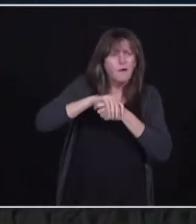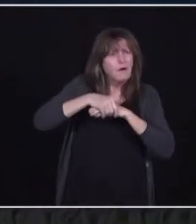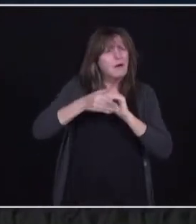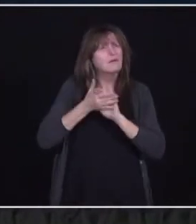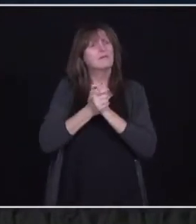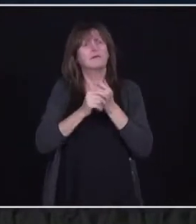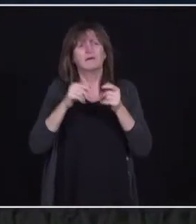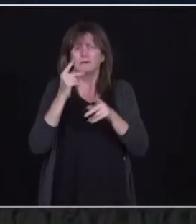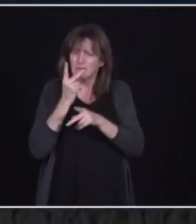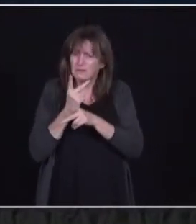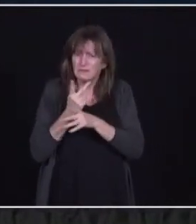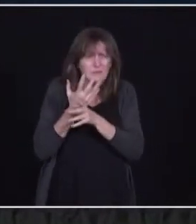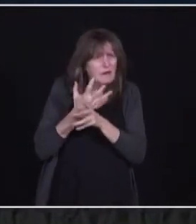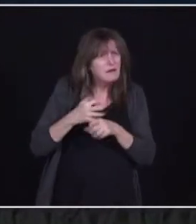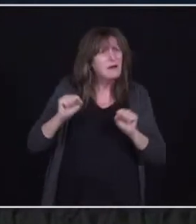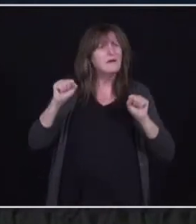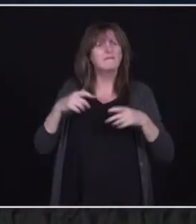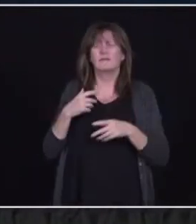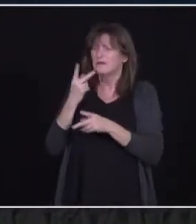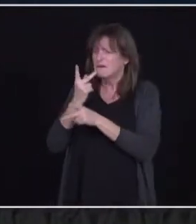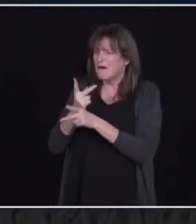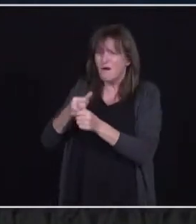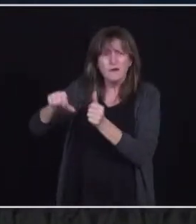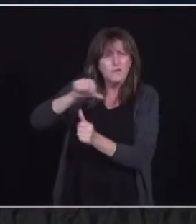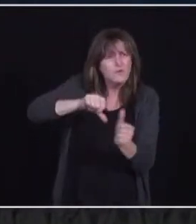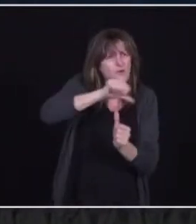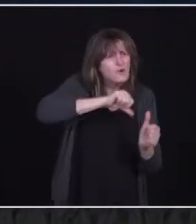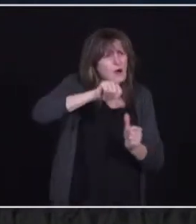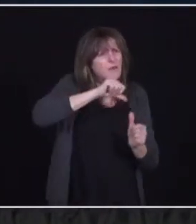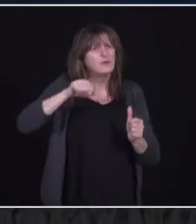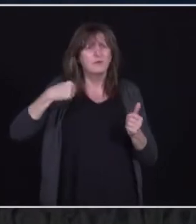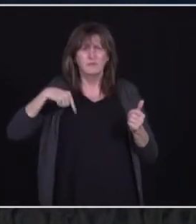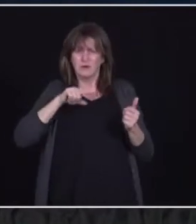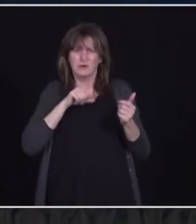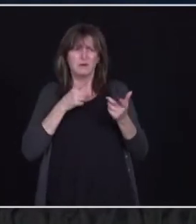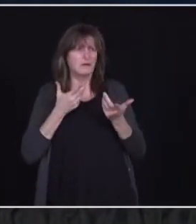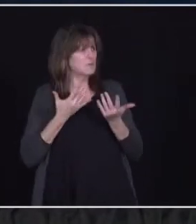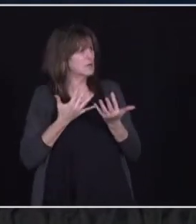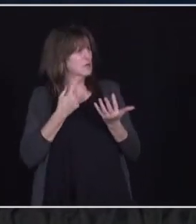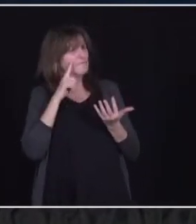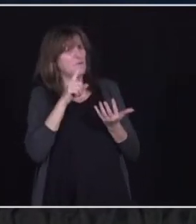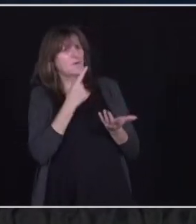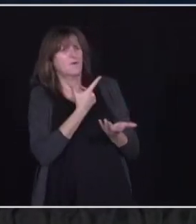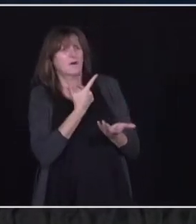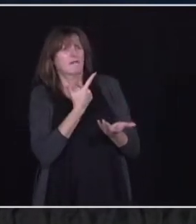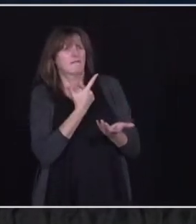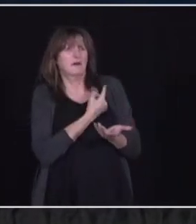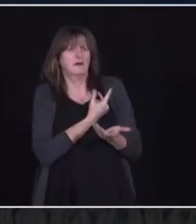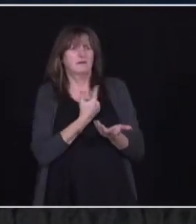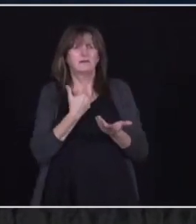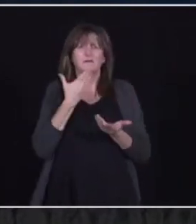other as we wait for these vaccines. Thank you, and God bless the people of Ontario. I'll hand it over to the